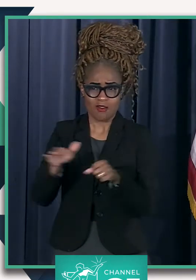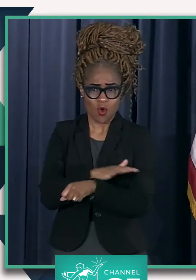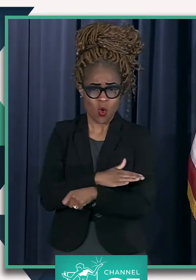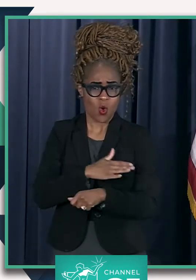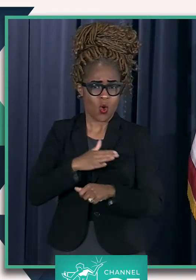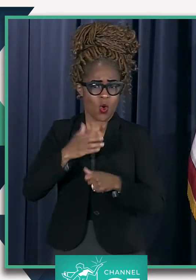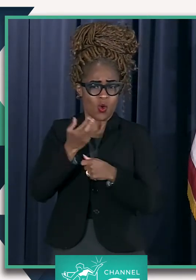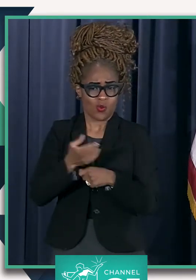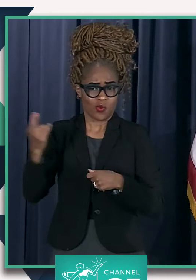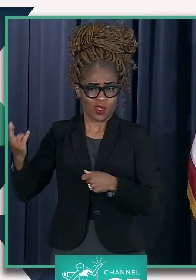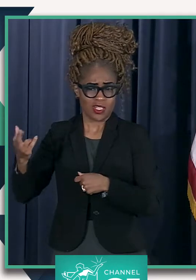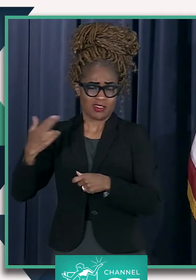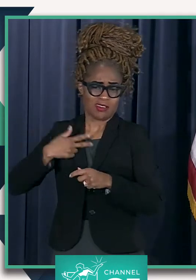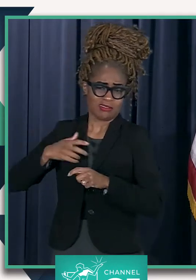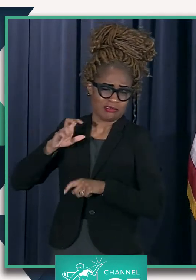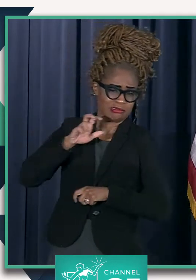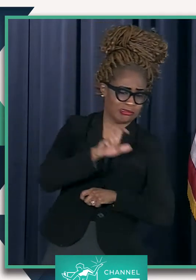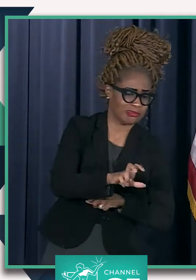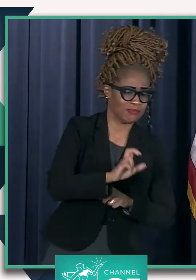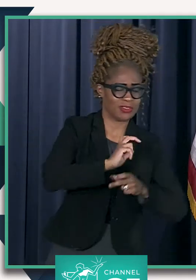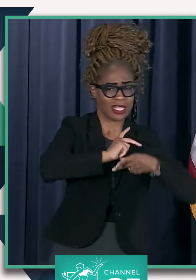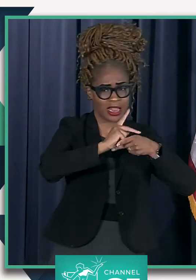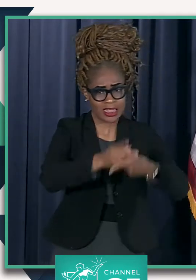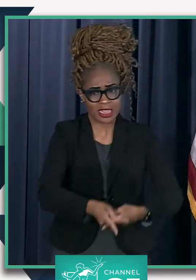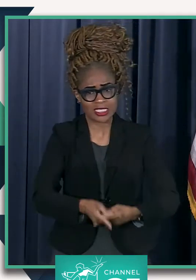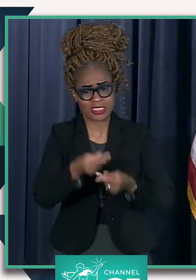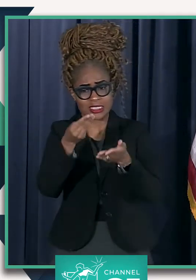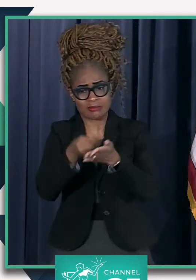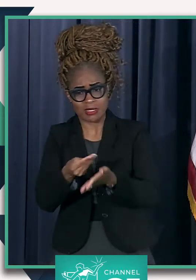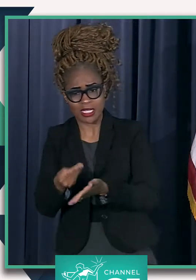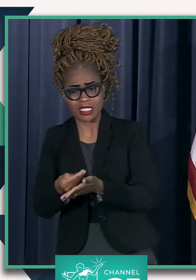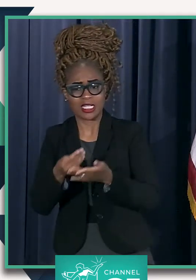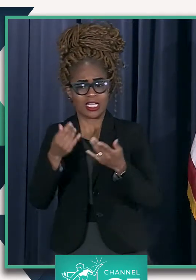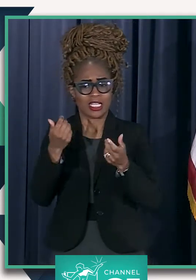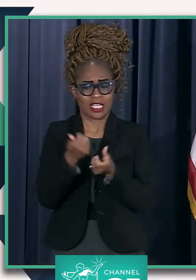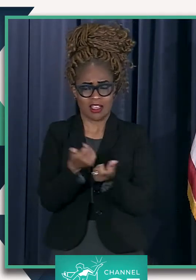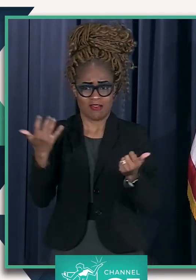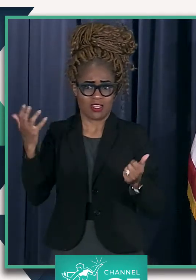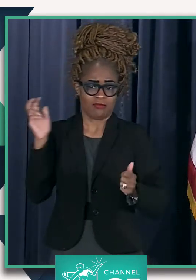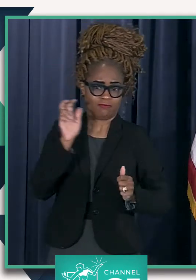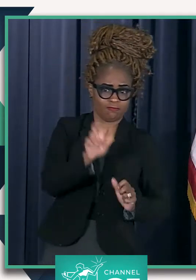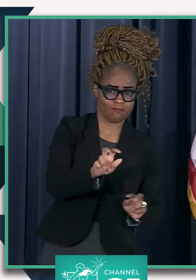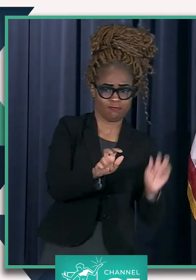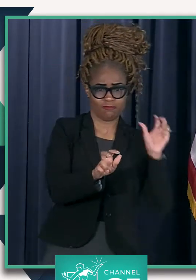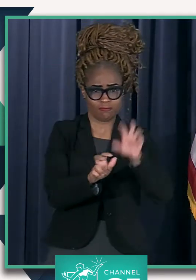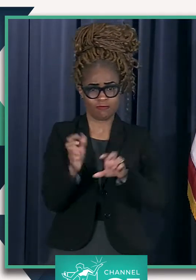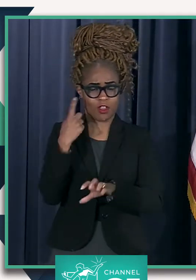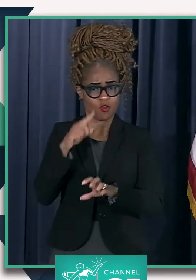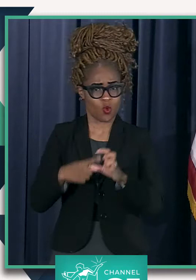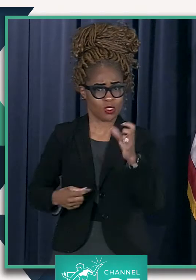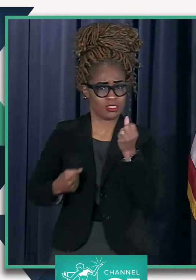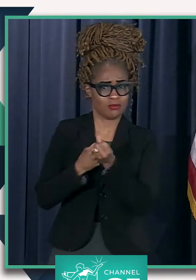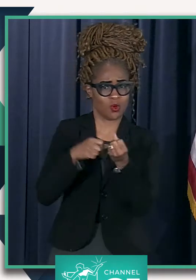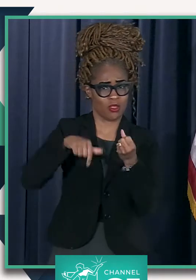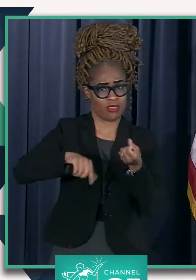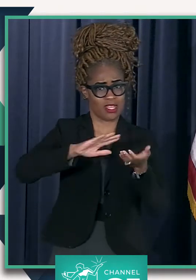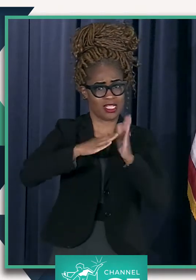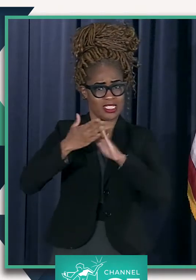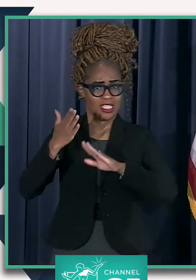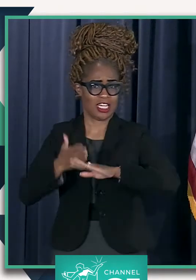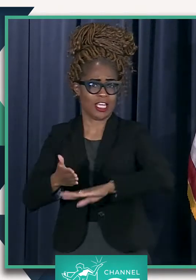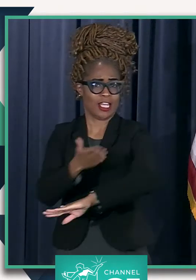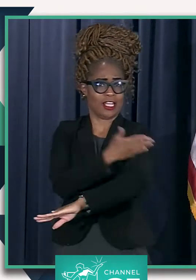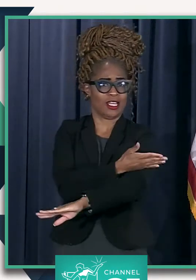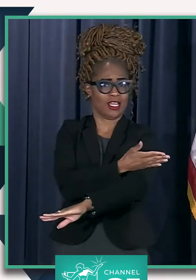philanthropic and our lending capacity and our intellectual capital to support city's recovery, and we have never looked